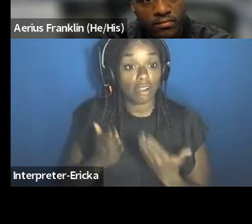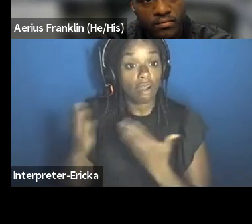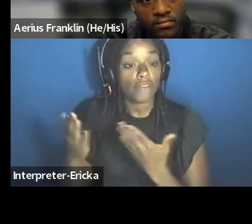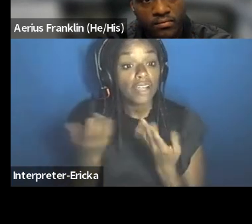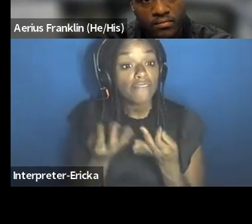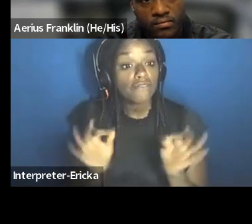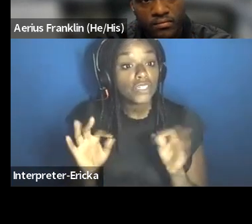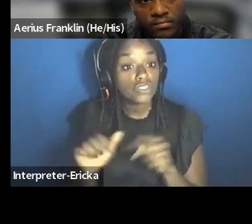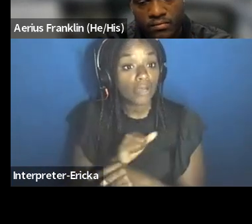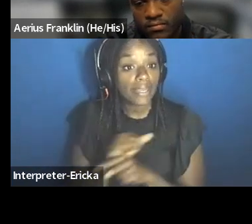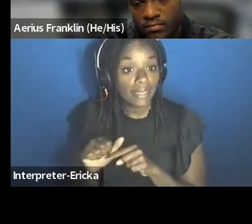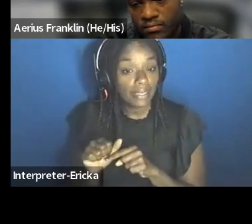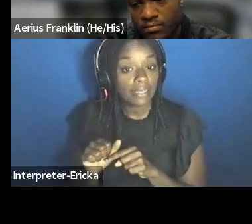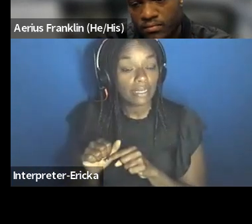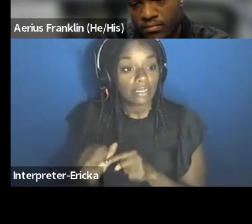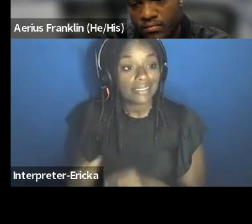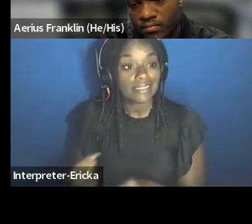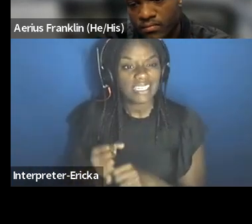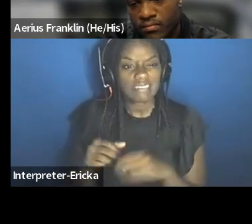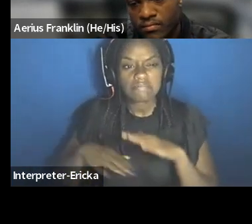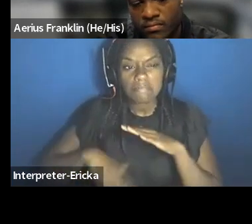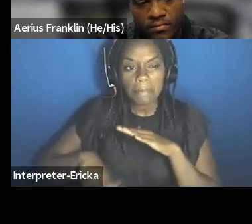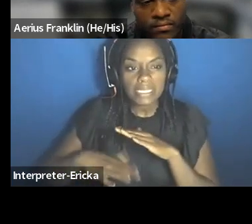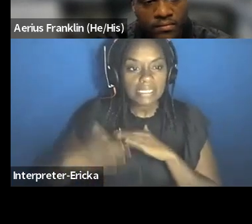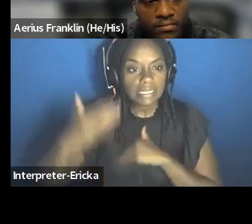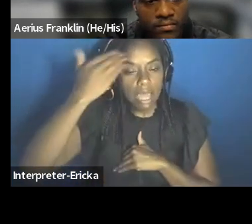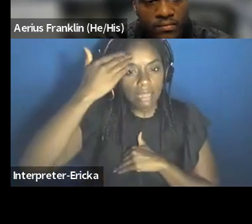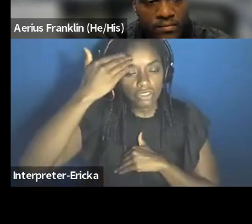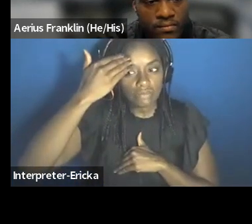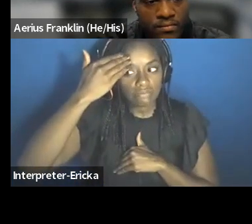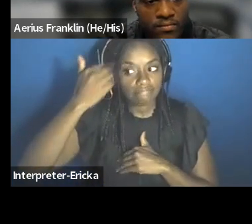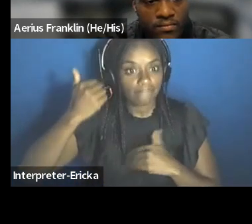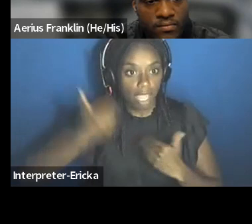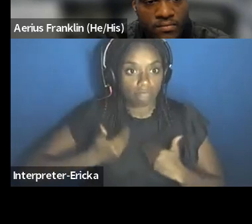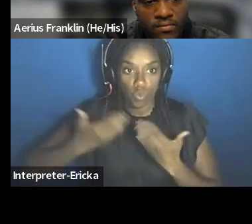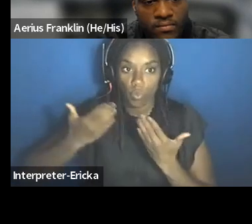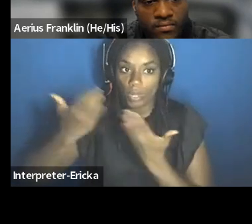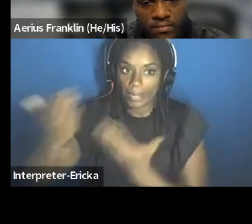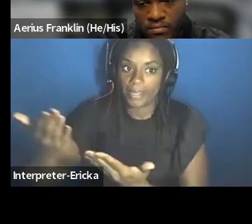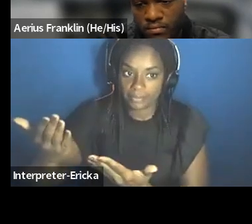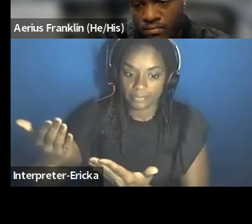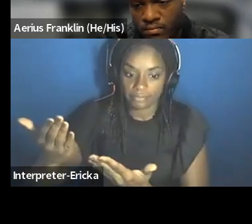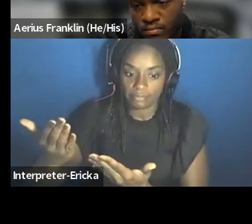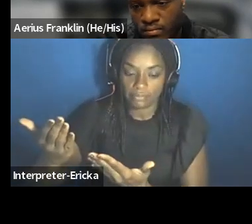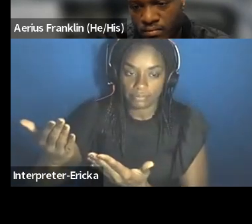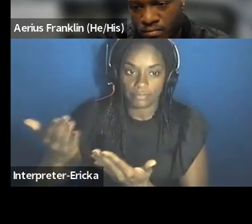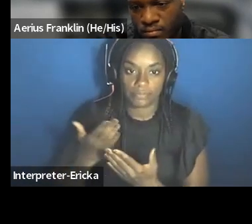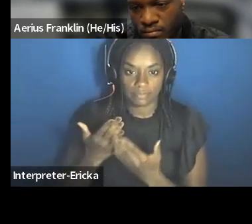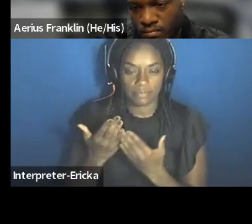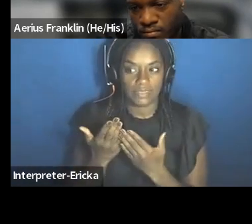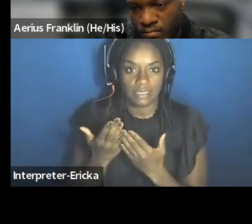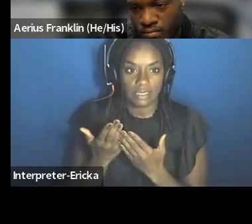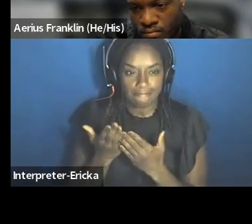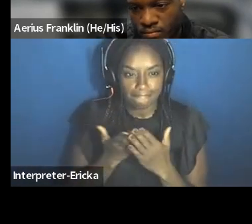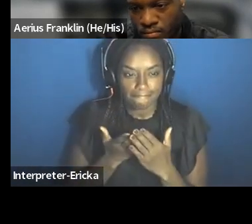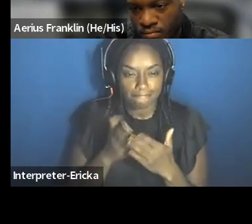training to just get some base knowledge about that, I would highly recommend individuals spend some time going through that